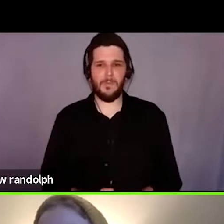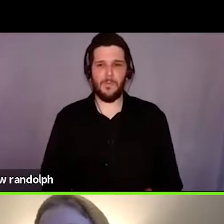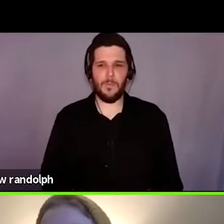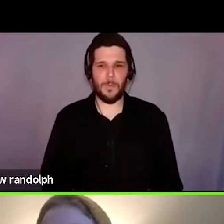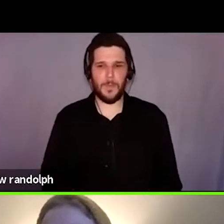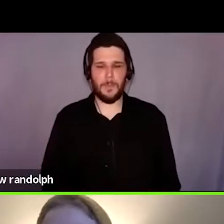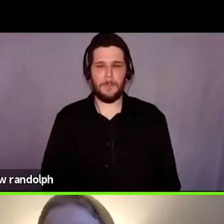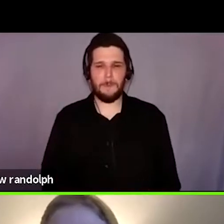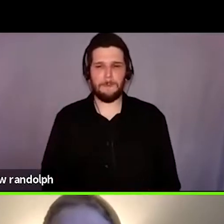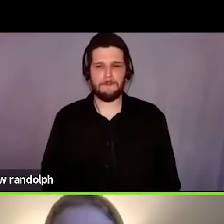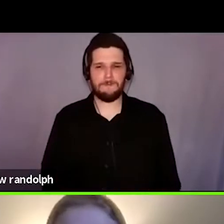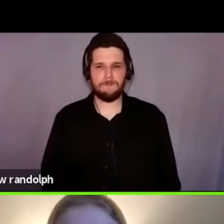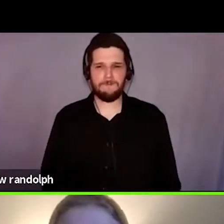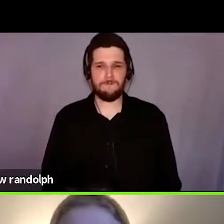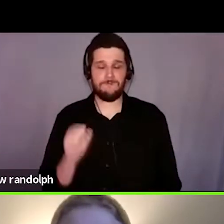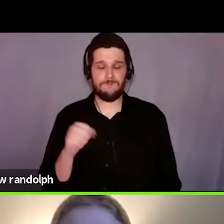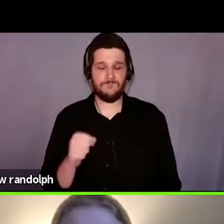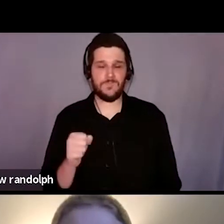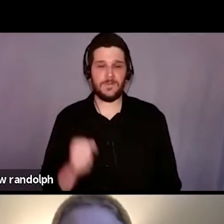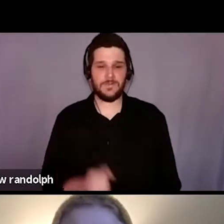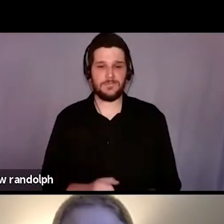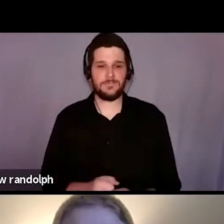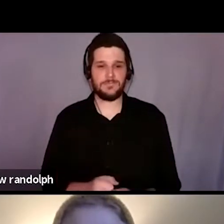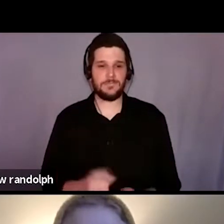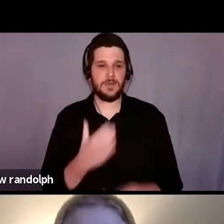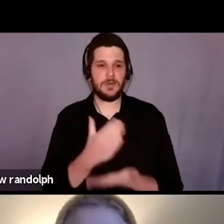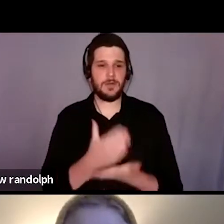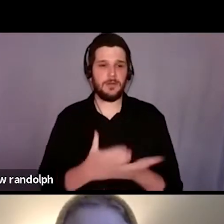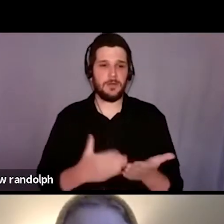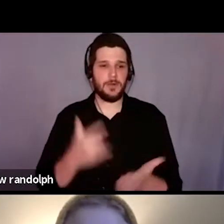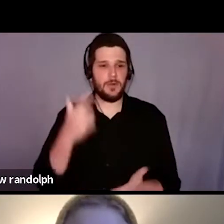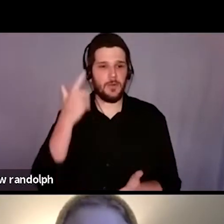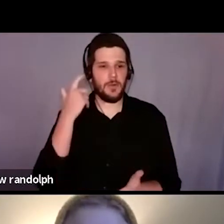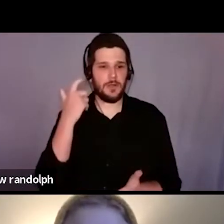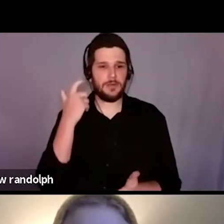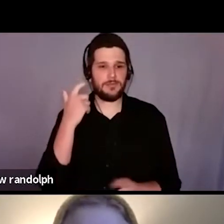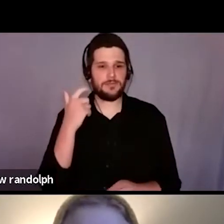Yeah. Yeah. Part of why